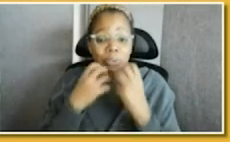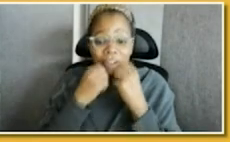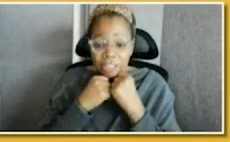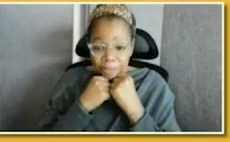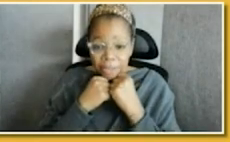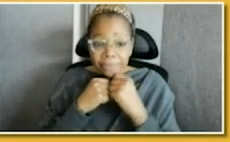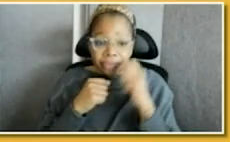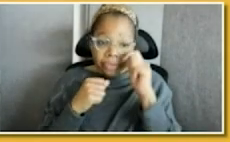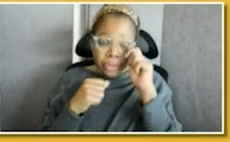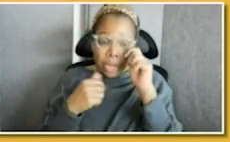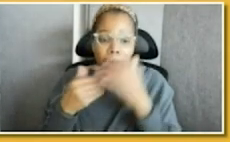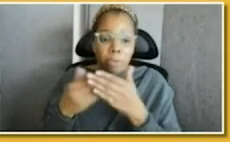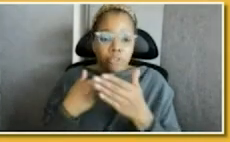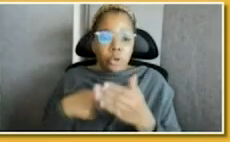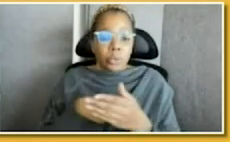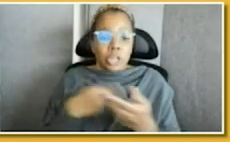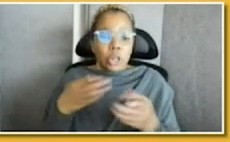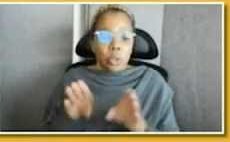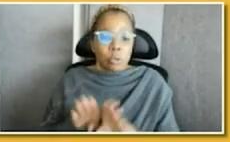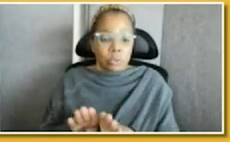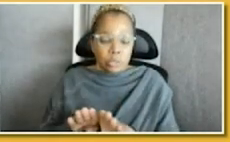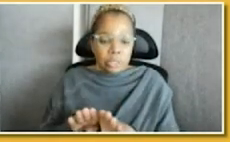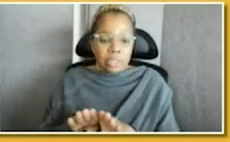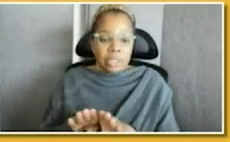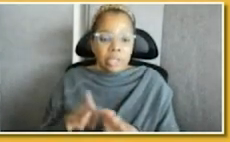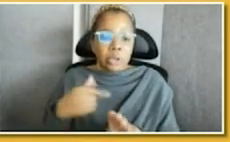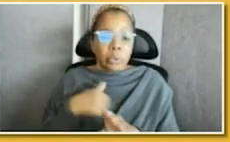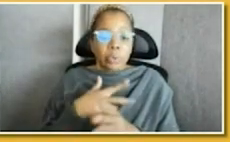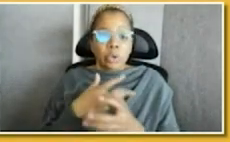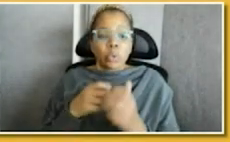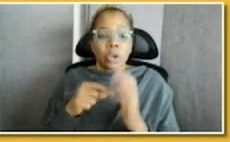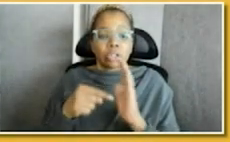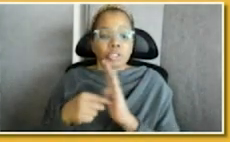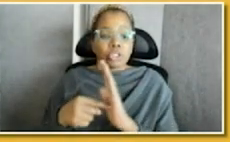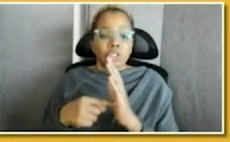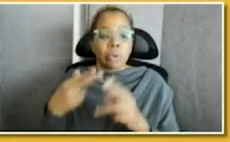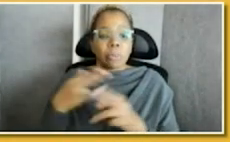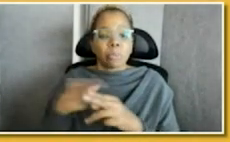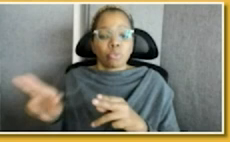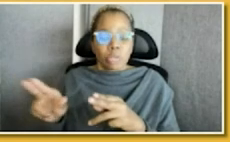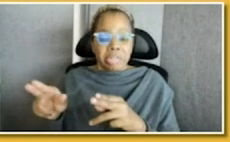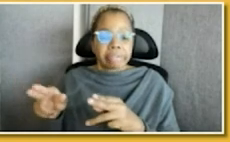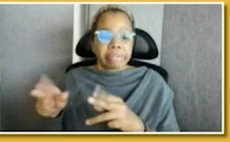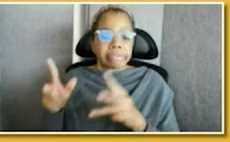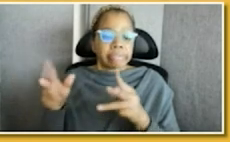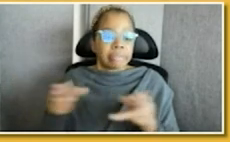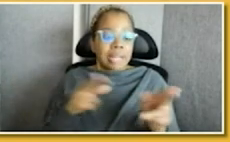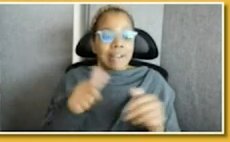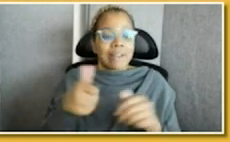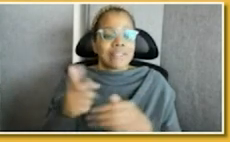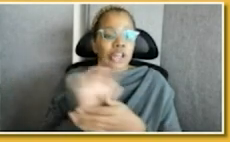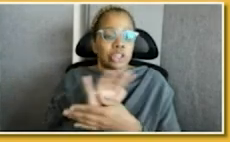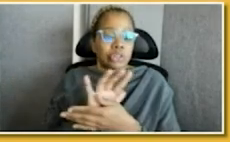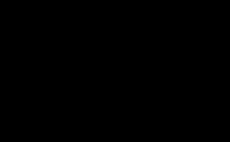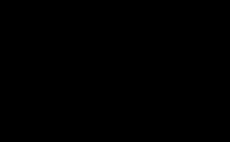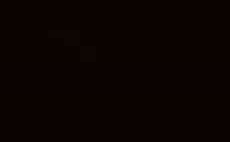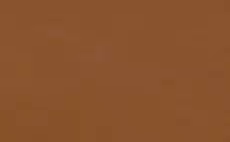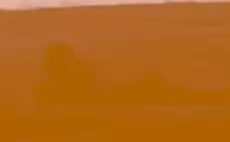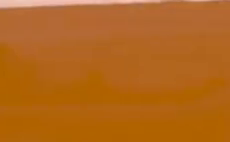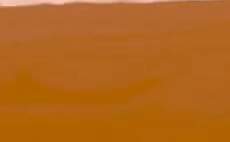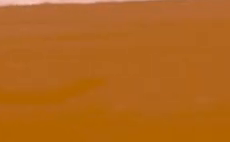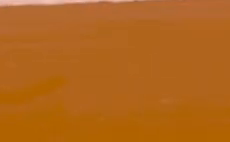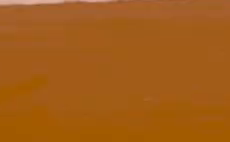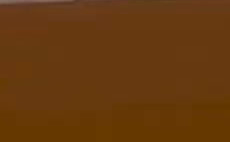we close out for this evening, we want to just show a brief reel of some of the other films produced by Cinema Libre Studio.